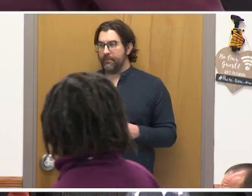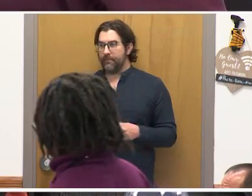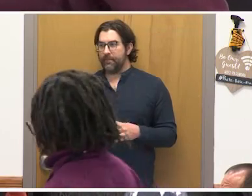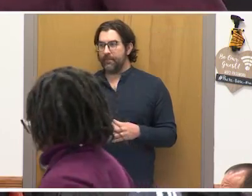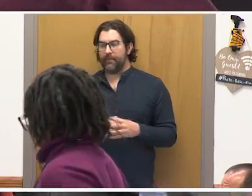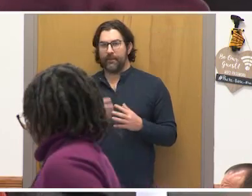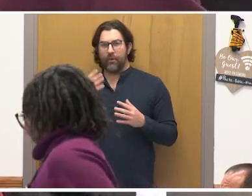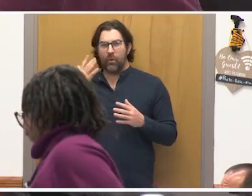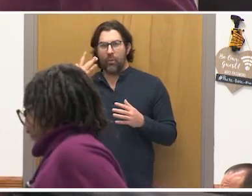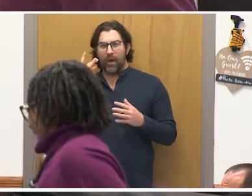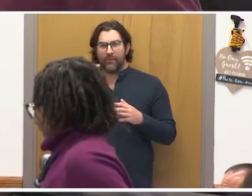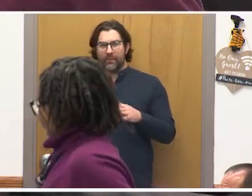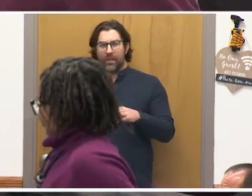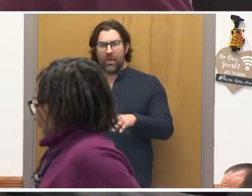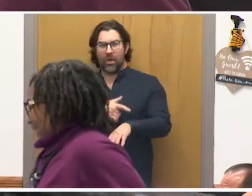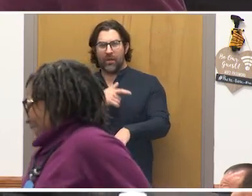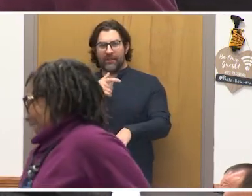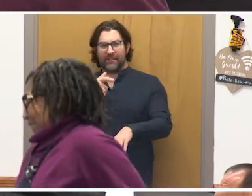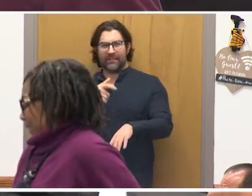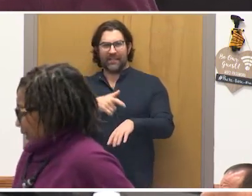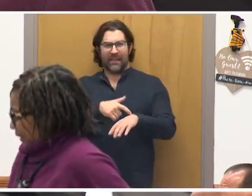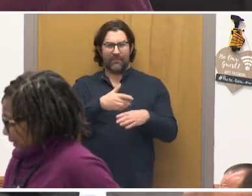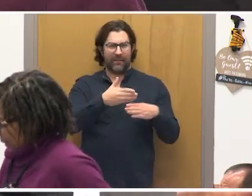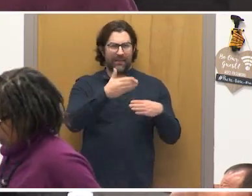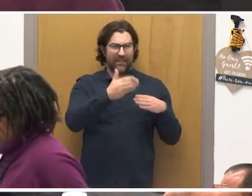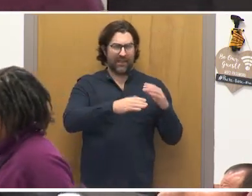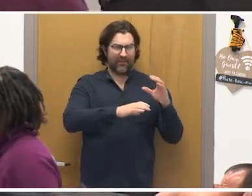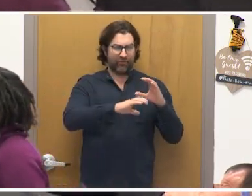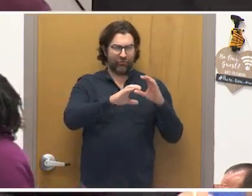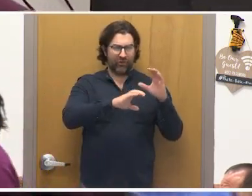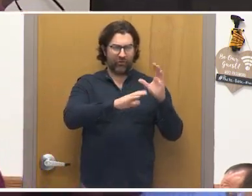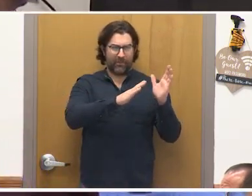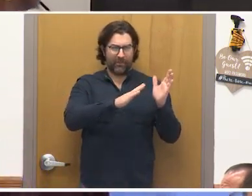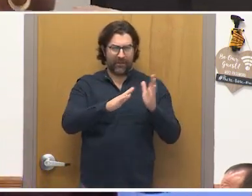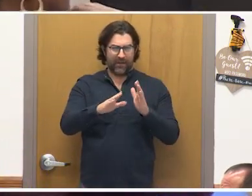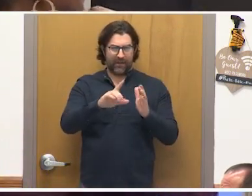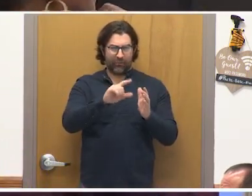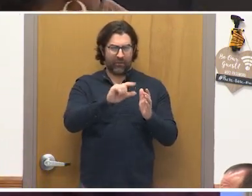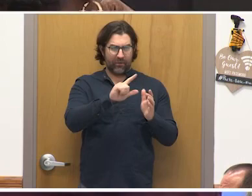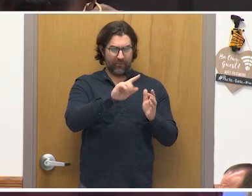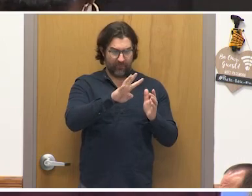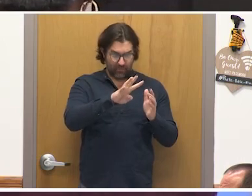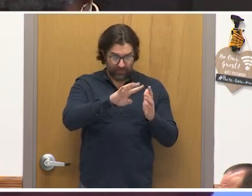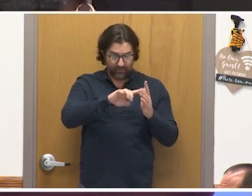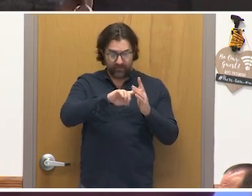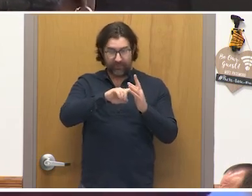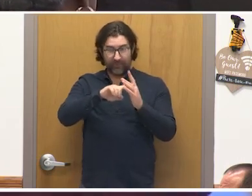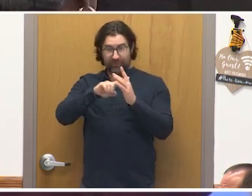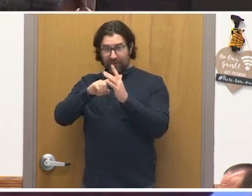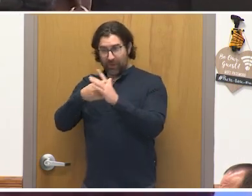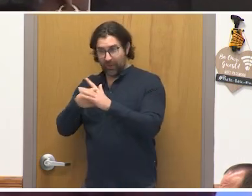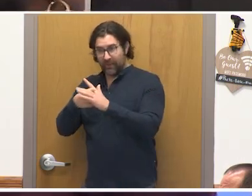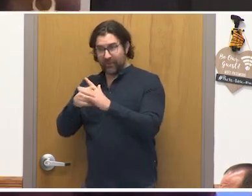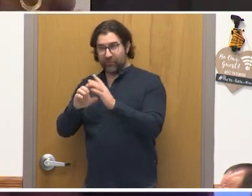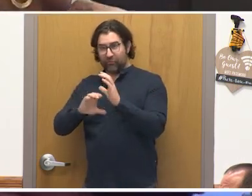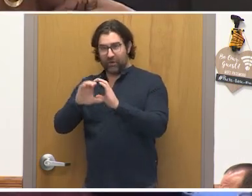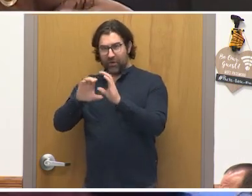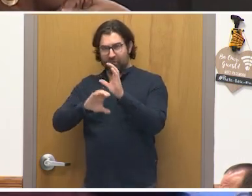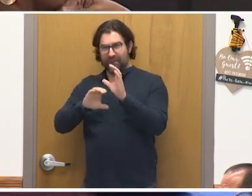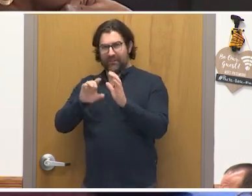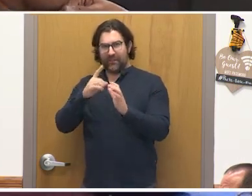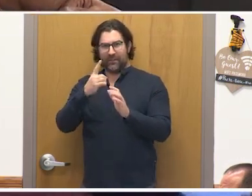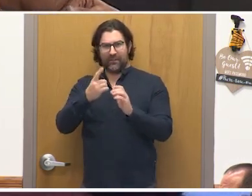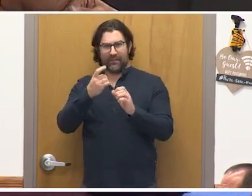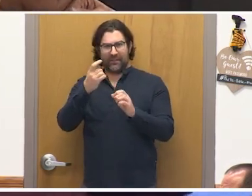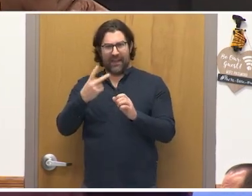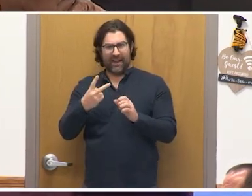Why does it take so long from the end of the construction plan in 2024 to the beginning of construction? It's like a year